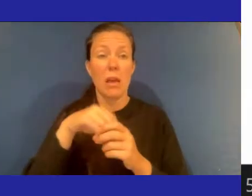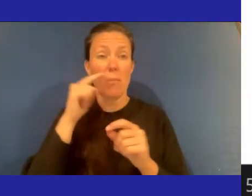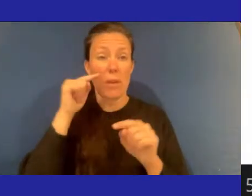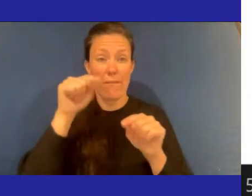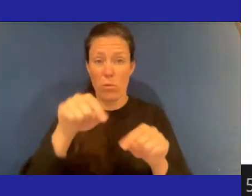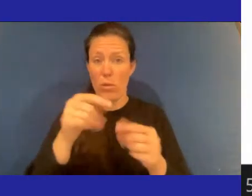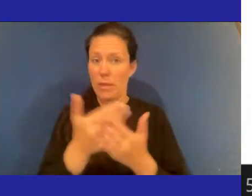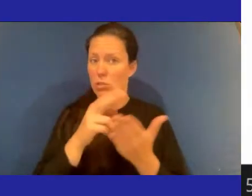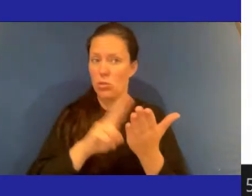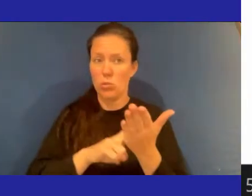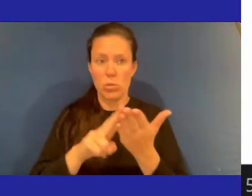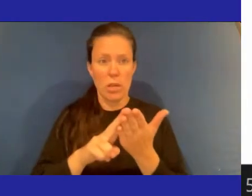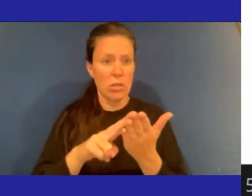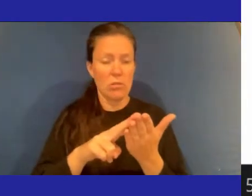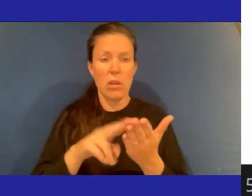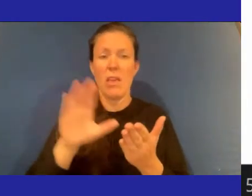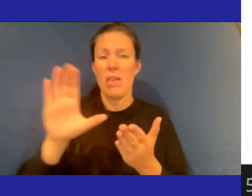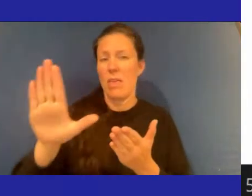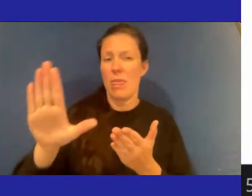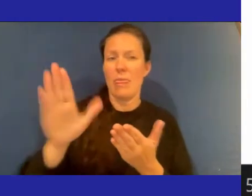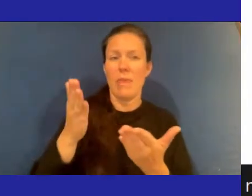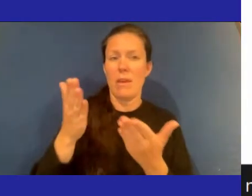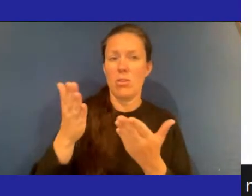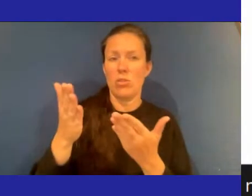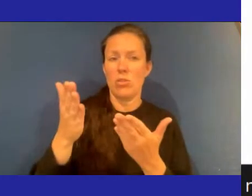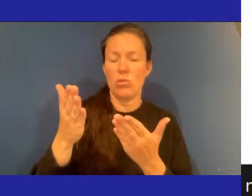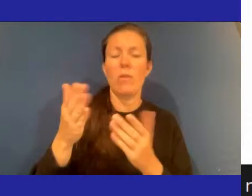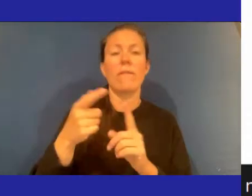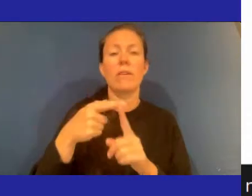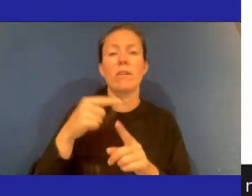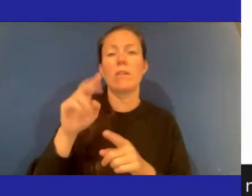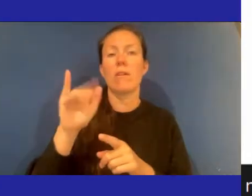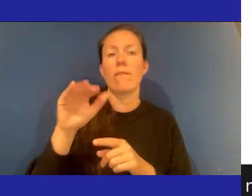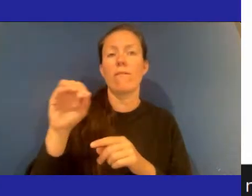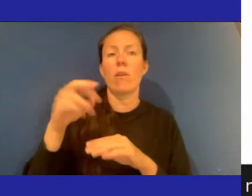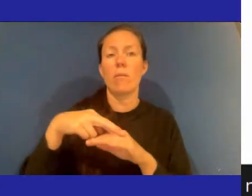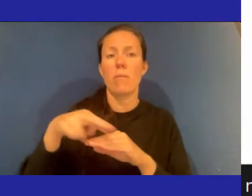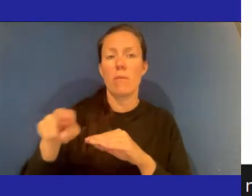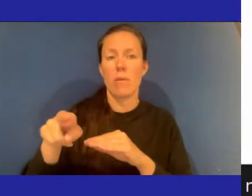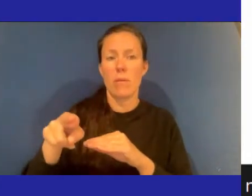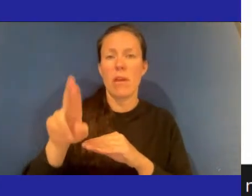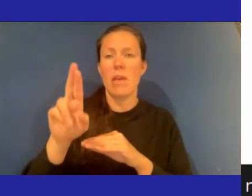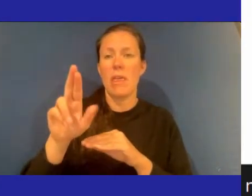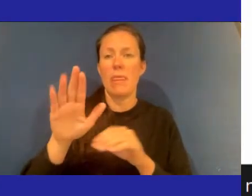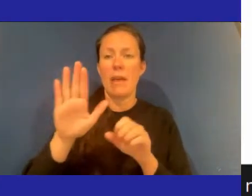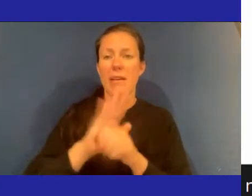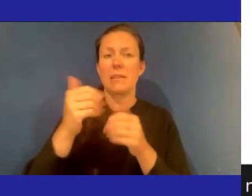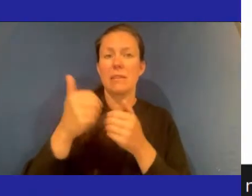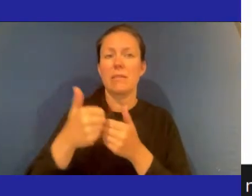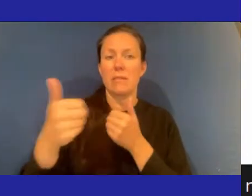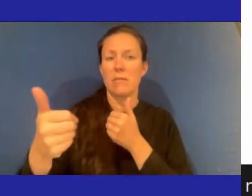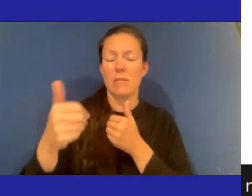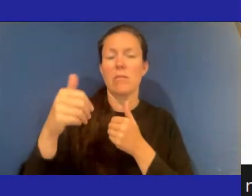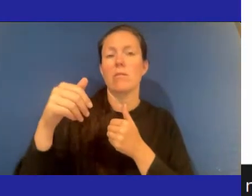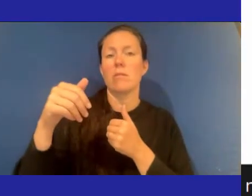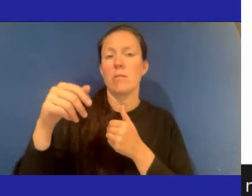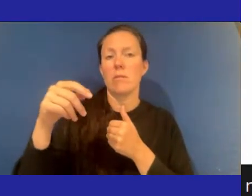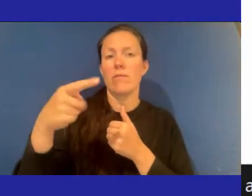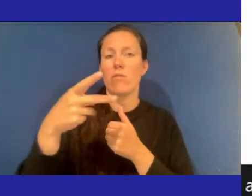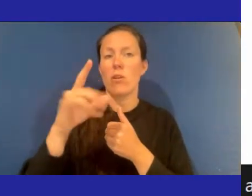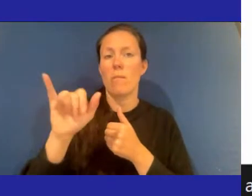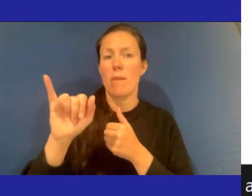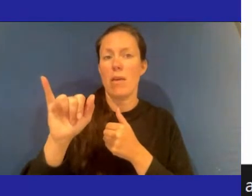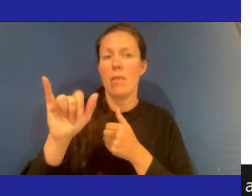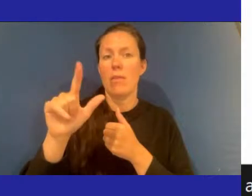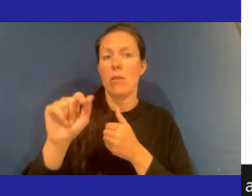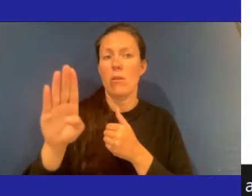as their services that they are receiving from BioReference are completely scoped to refer pathology lab. They are getting general